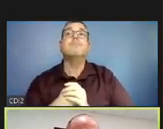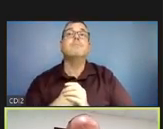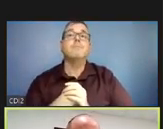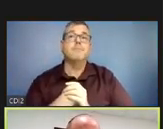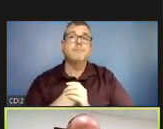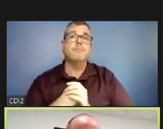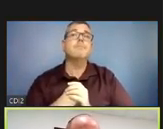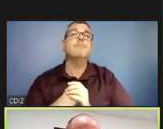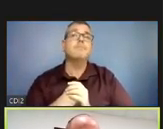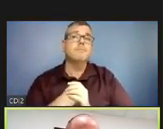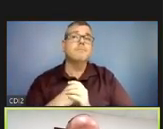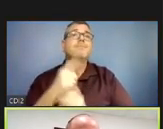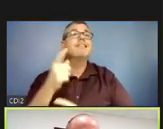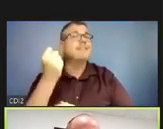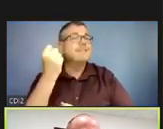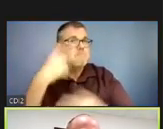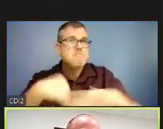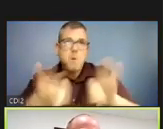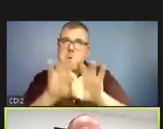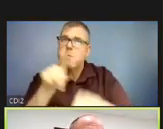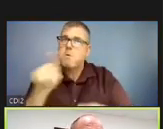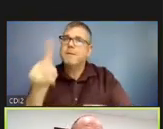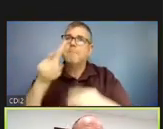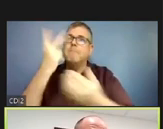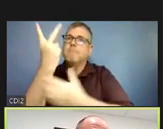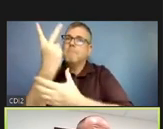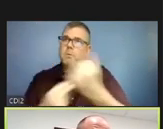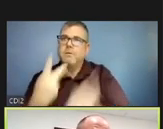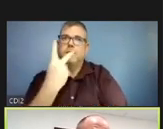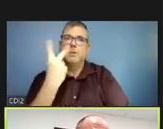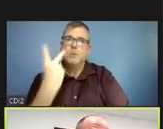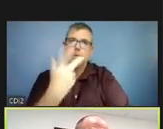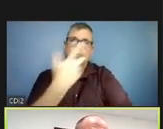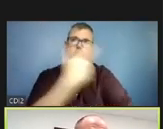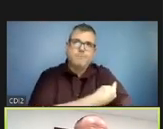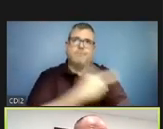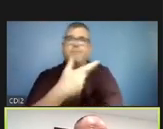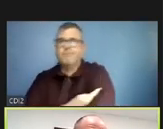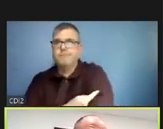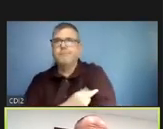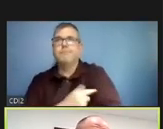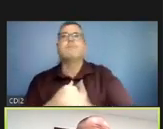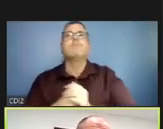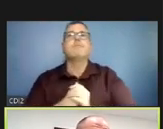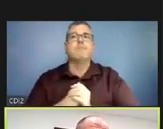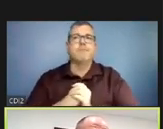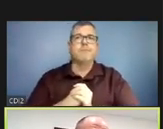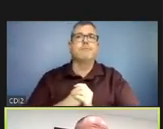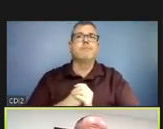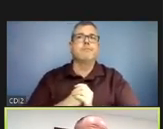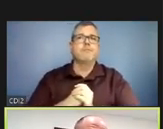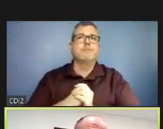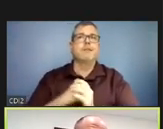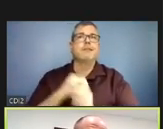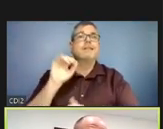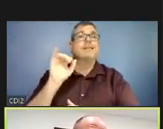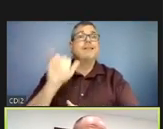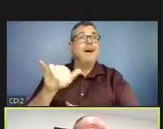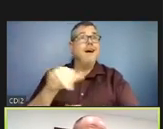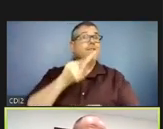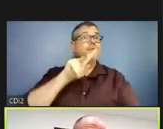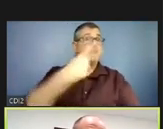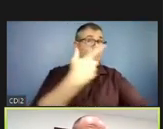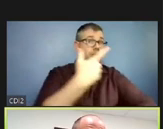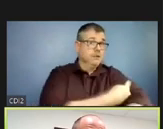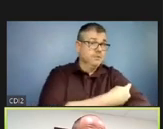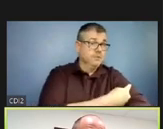95% a week after that. In terms of, looking at our population, we're at 8% roughly